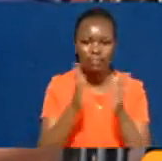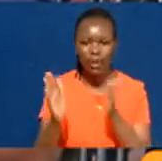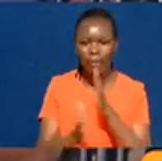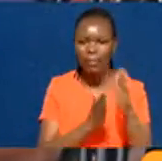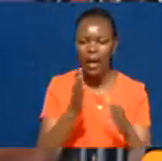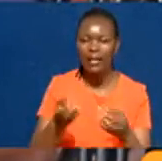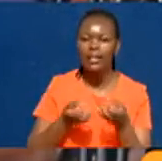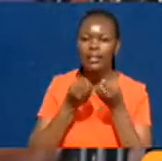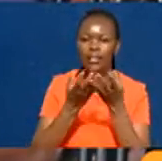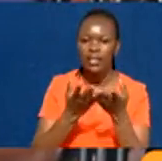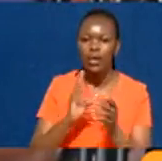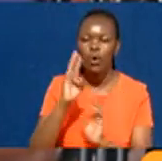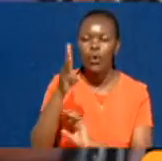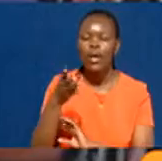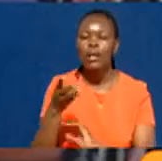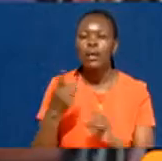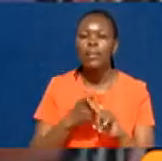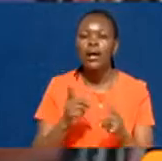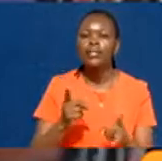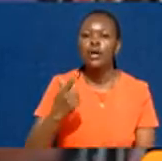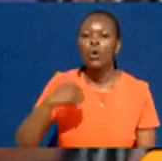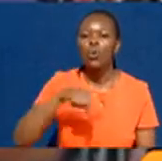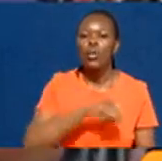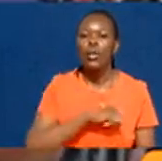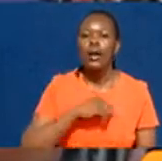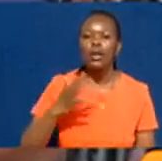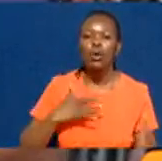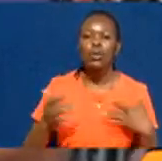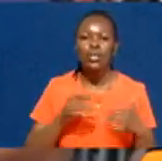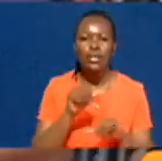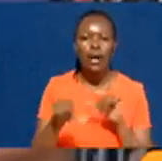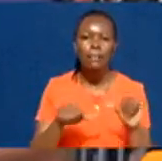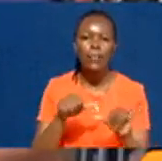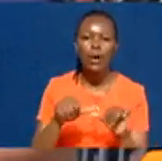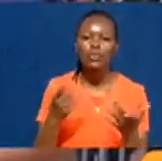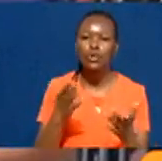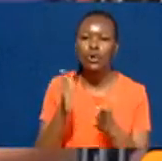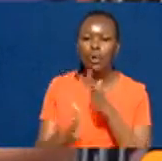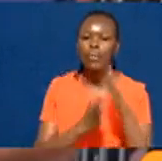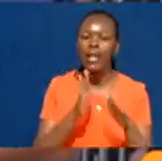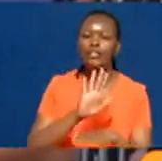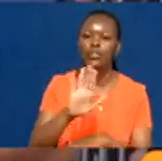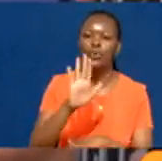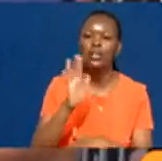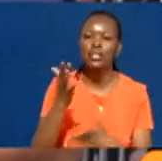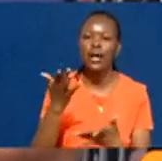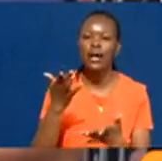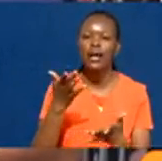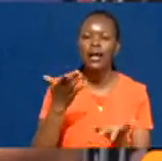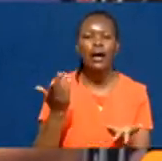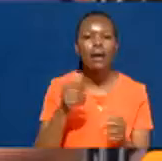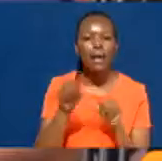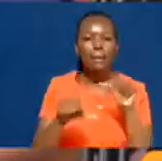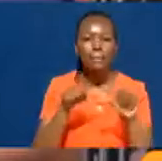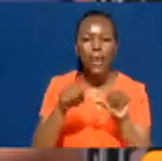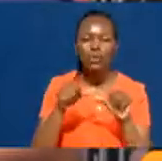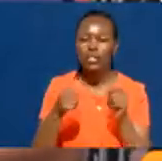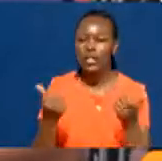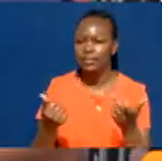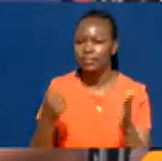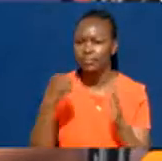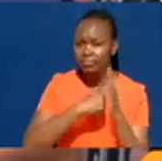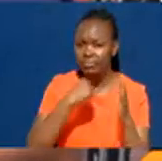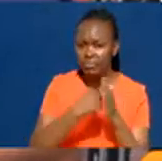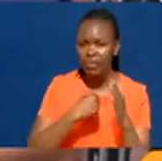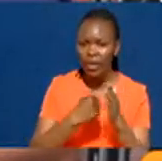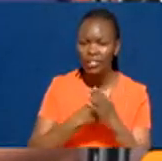I know most of us are quite concerned and would like to know what your plans are in regards to fighting graft. That